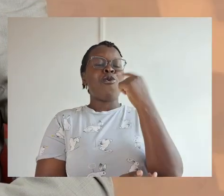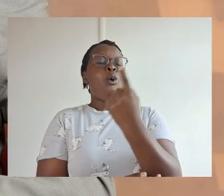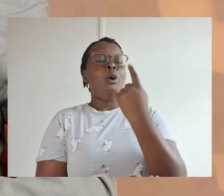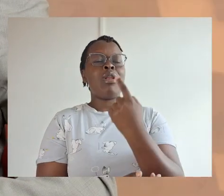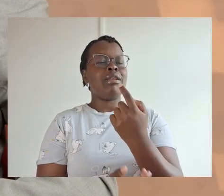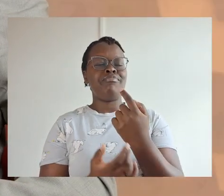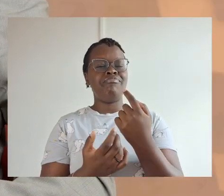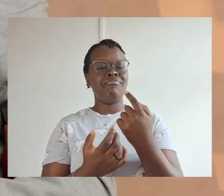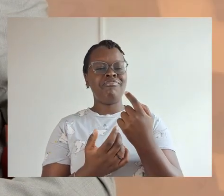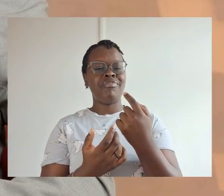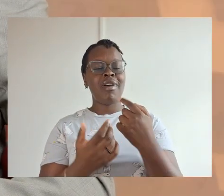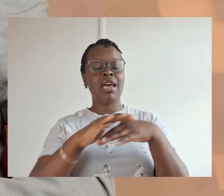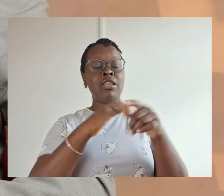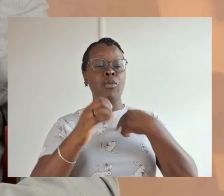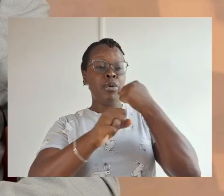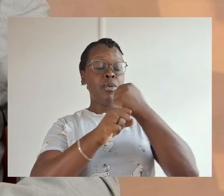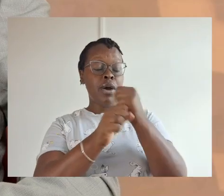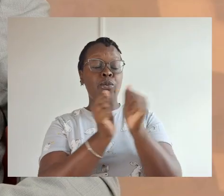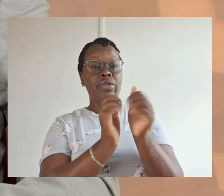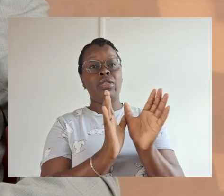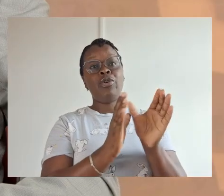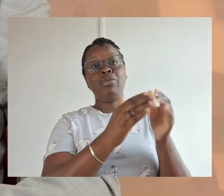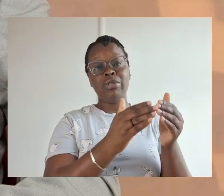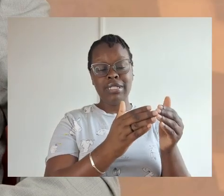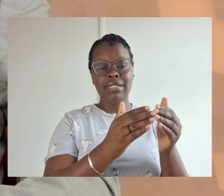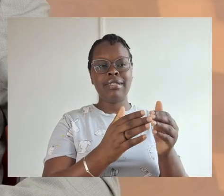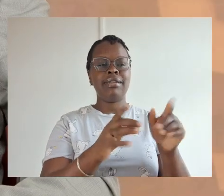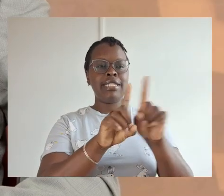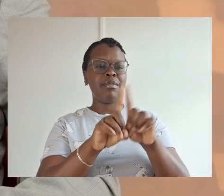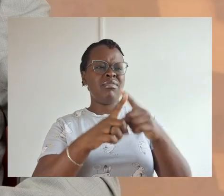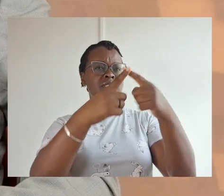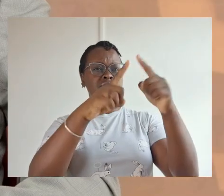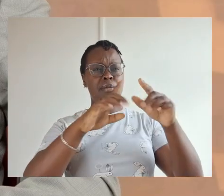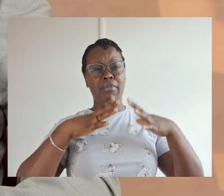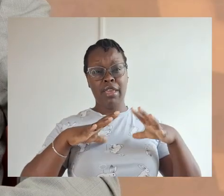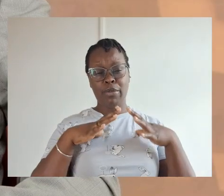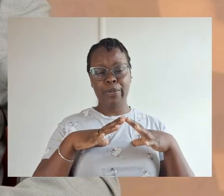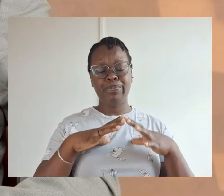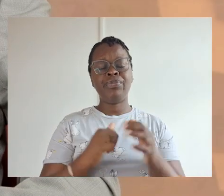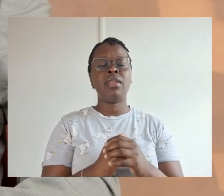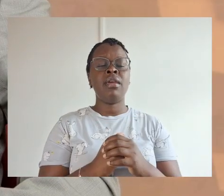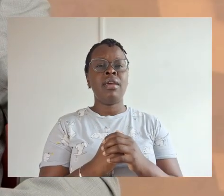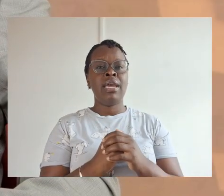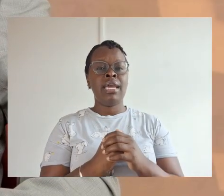I will be unfair to take all the credit on my own. I work with communities and other stakeholders.